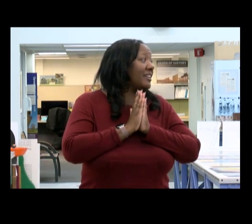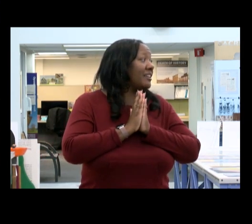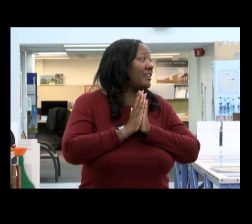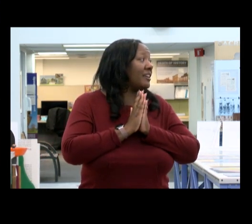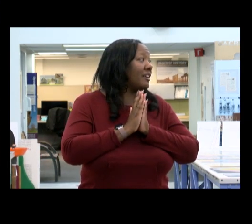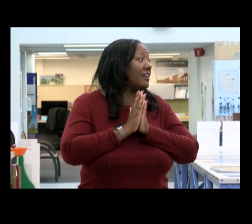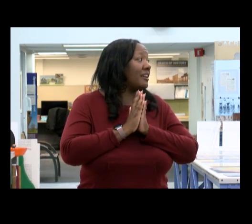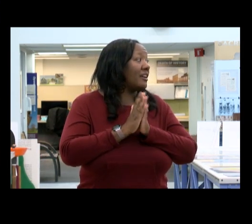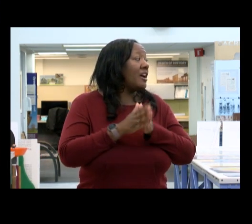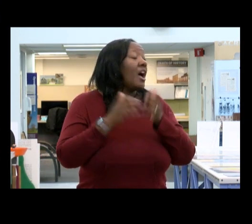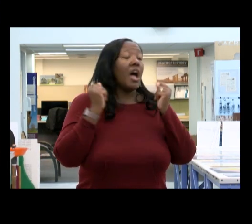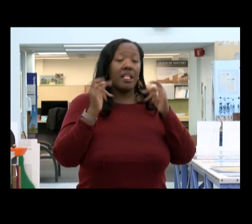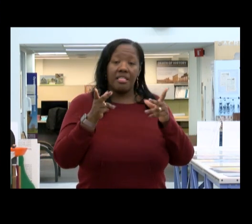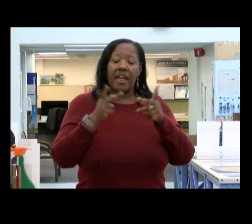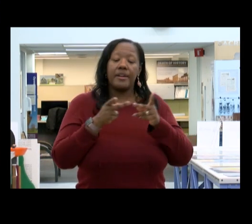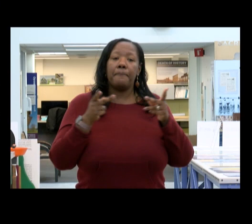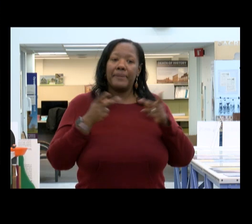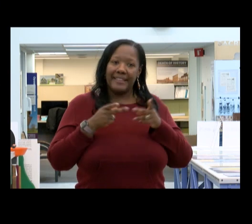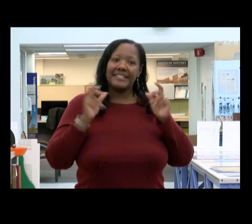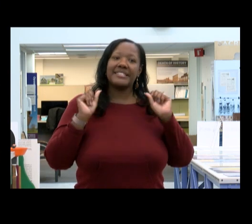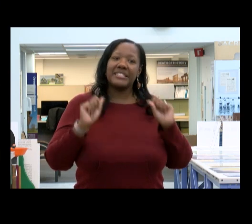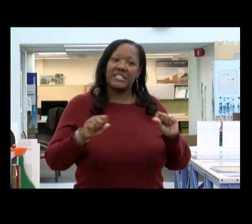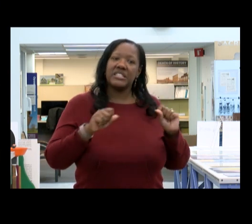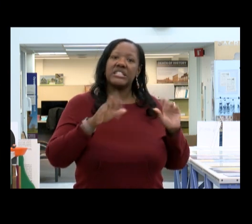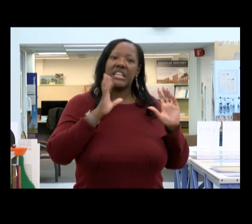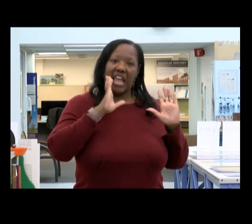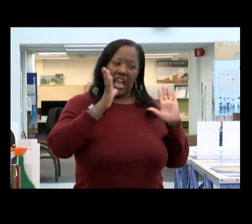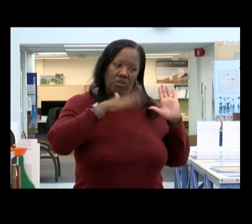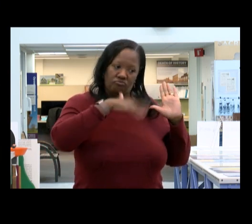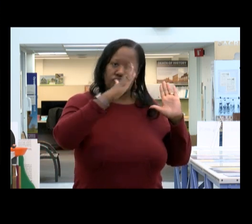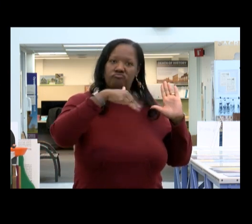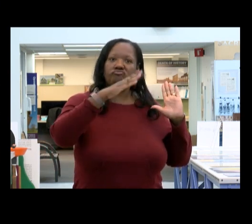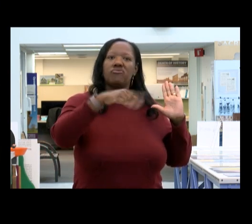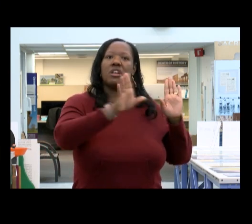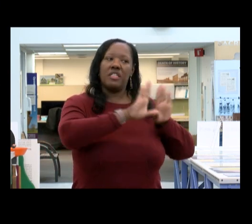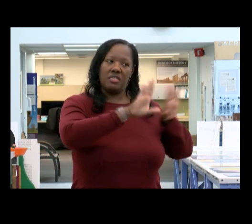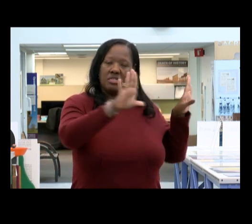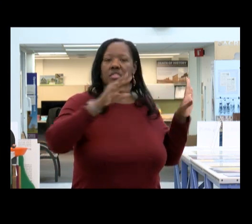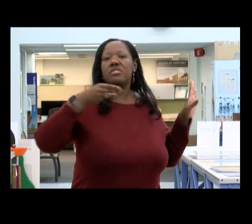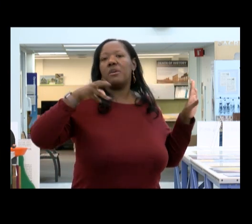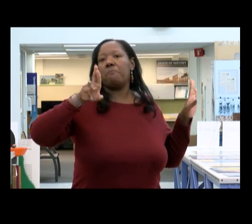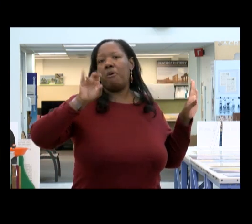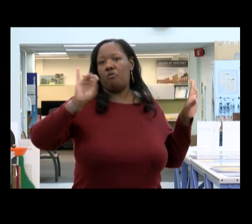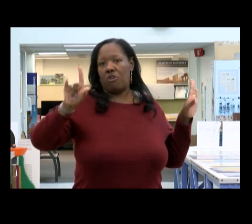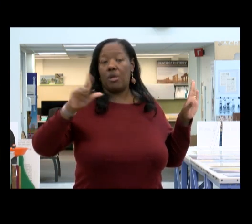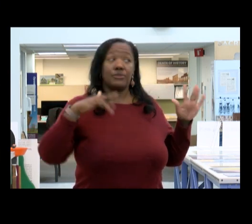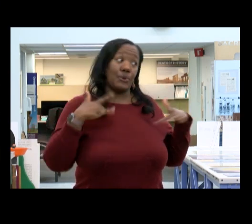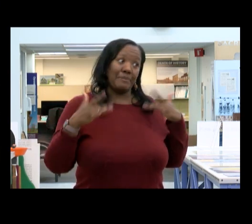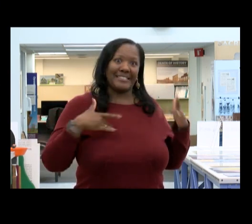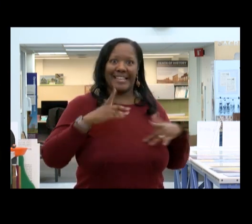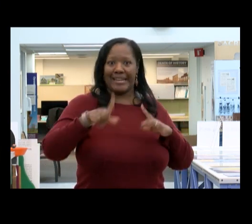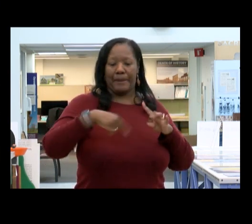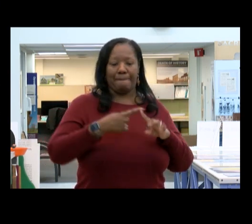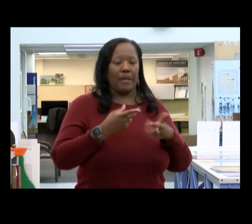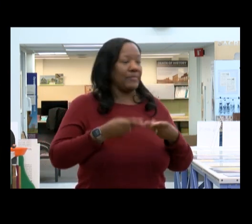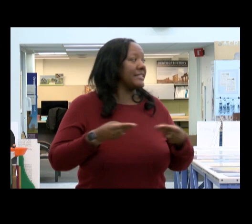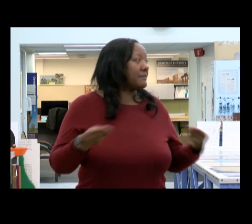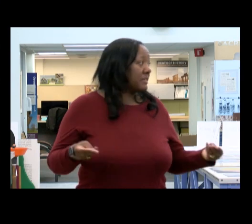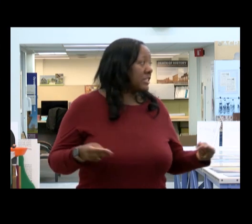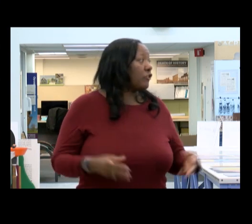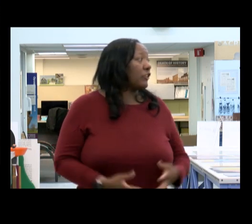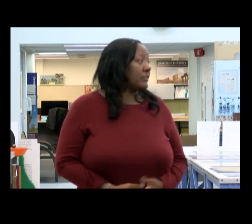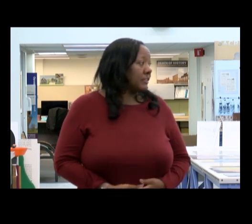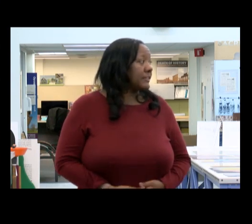places can do to refresh their spaces. So I'm really excited about this material from Neenah, because, you know,